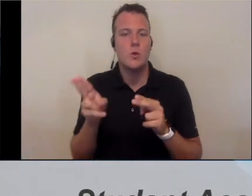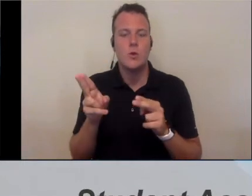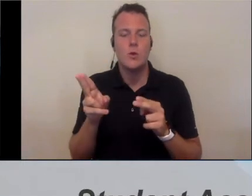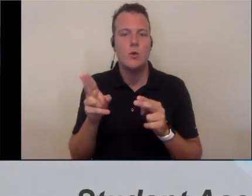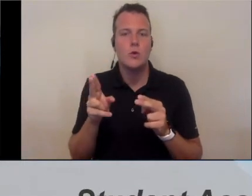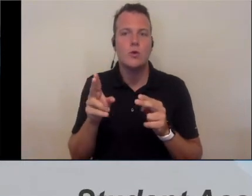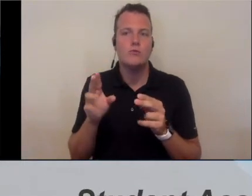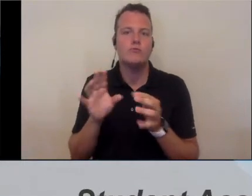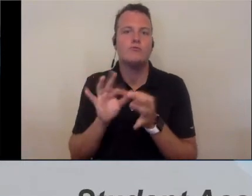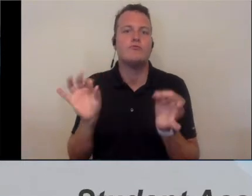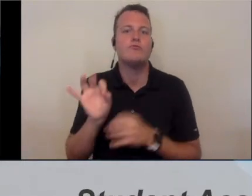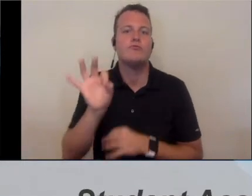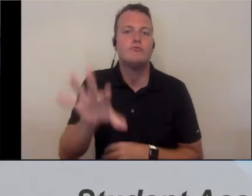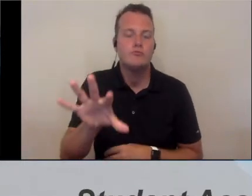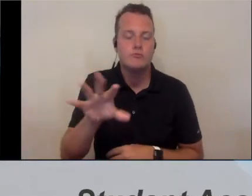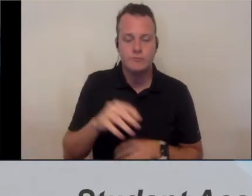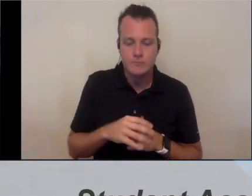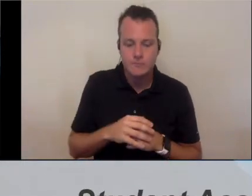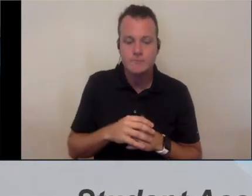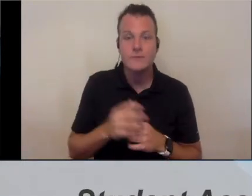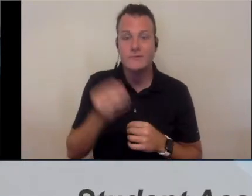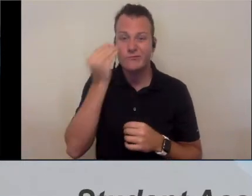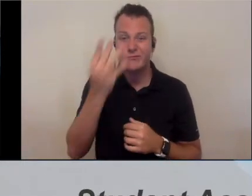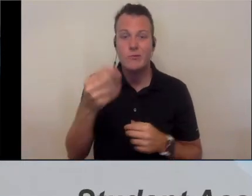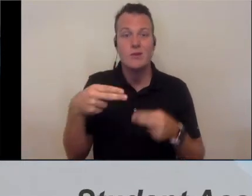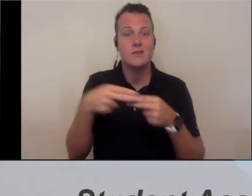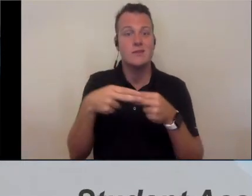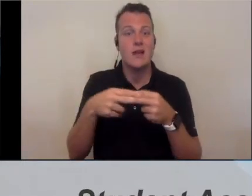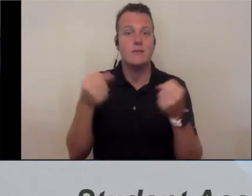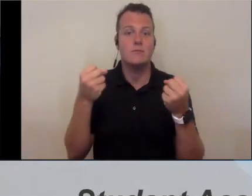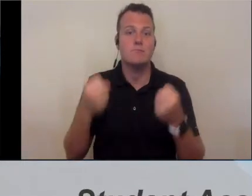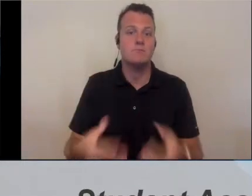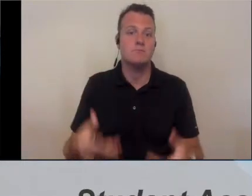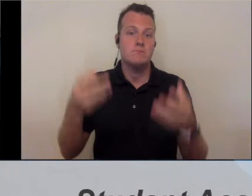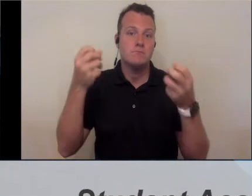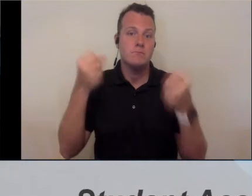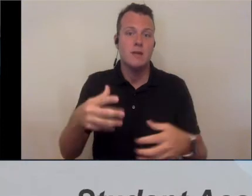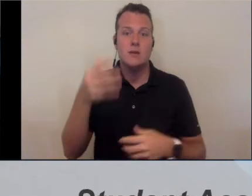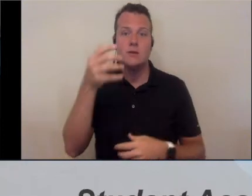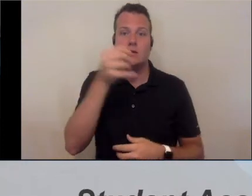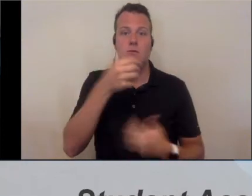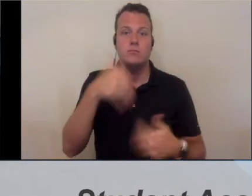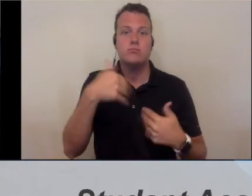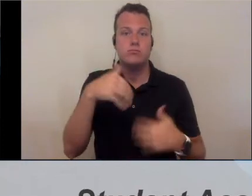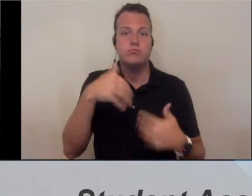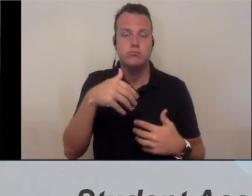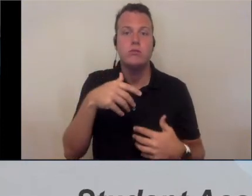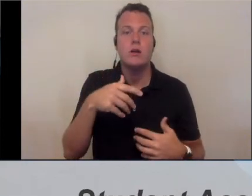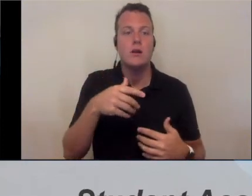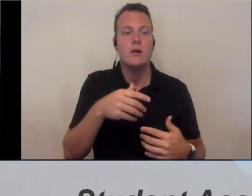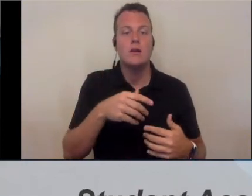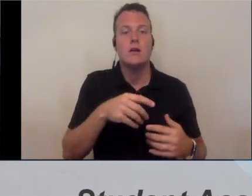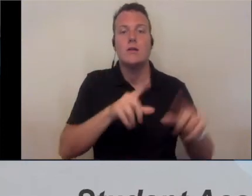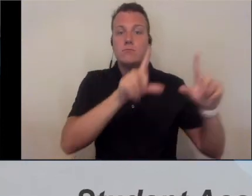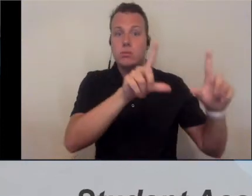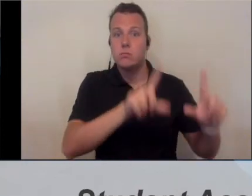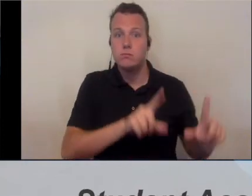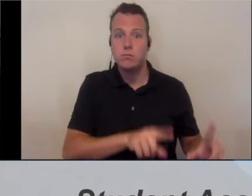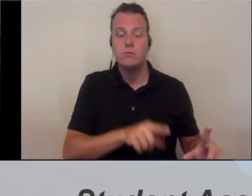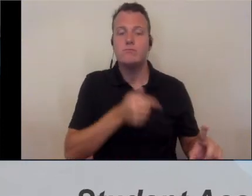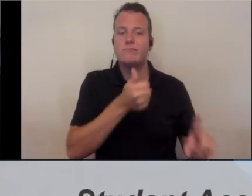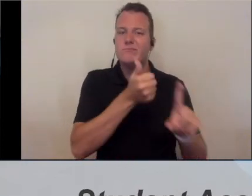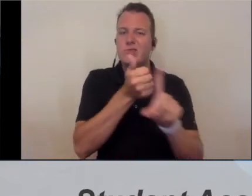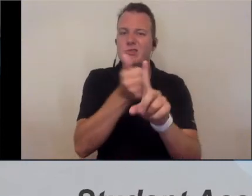to let you know, there are a lot of slides in this presentation. Many of them will be for reference